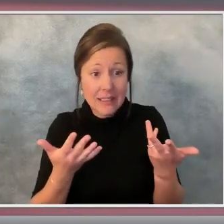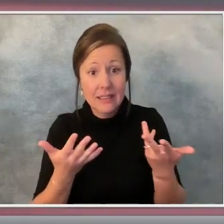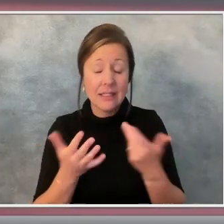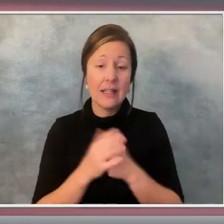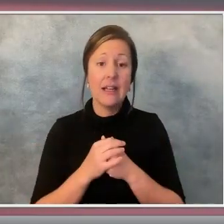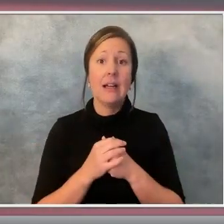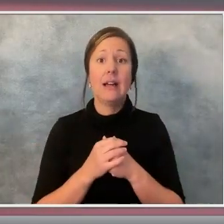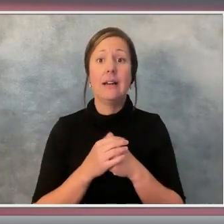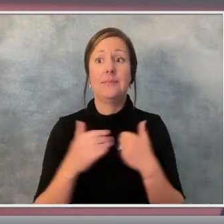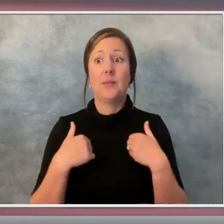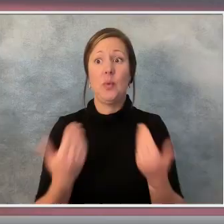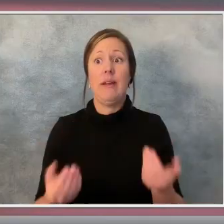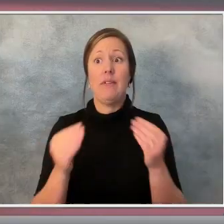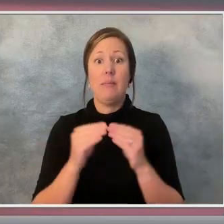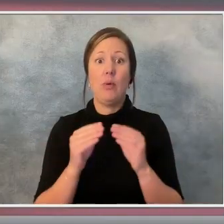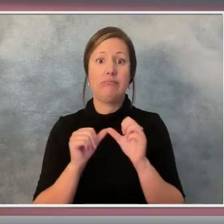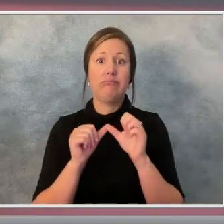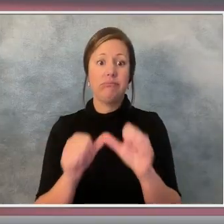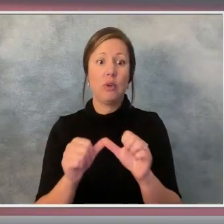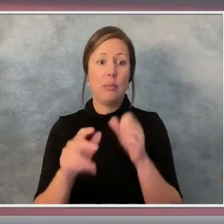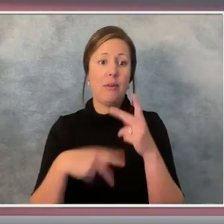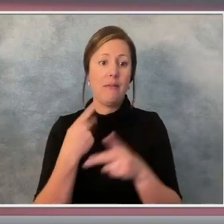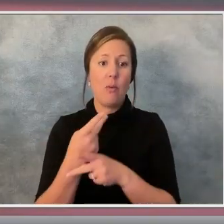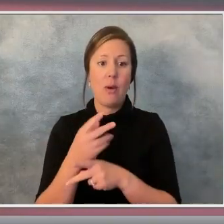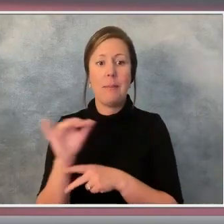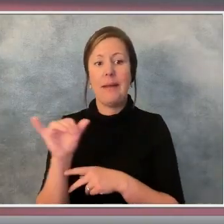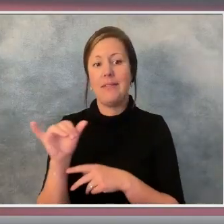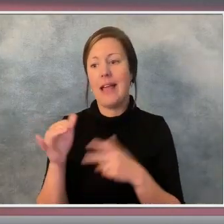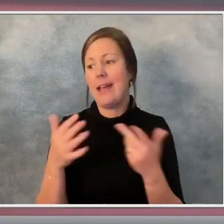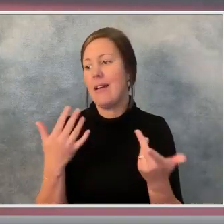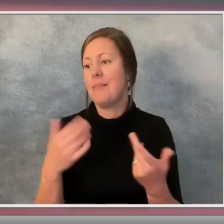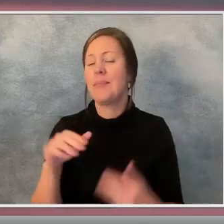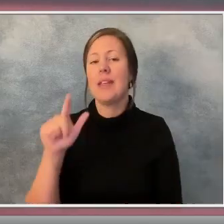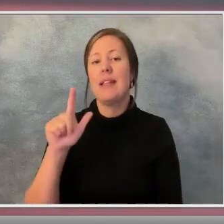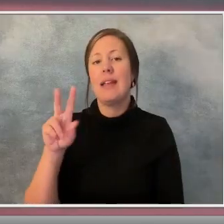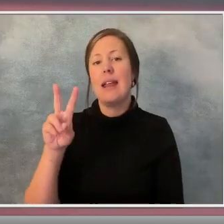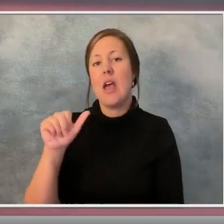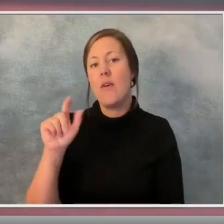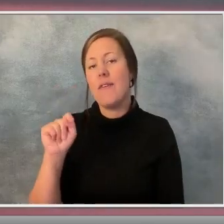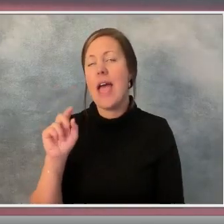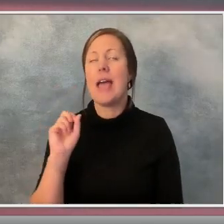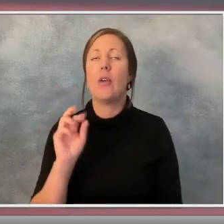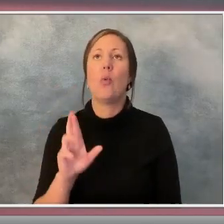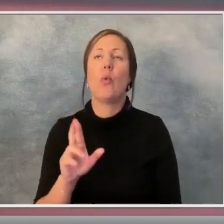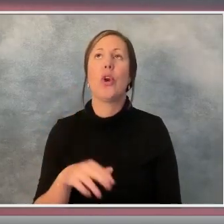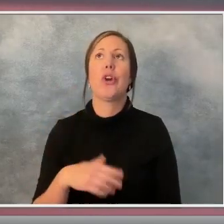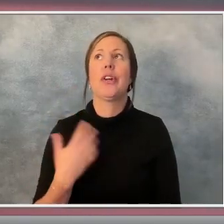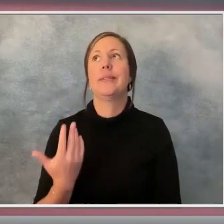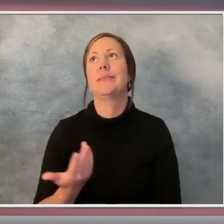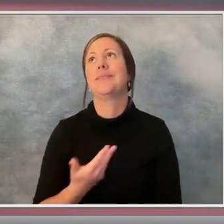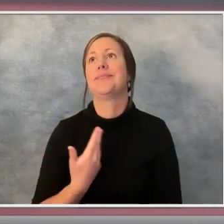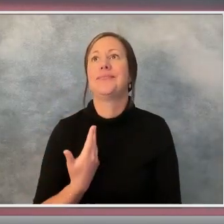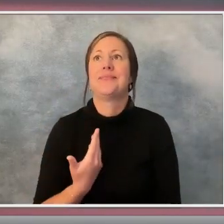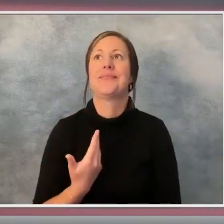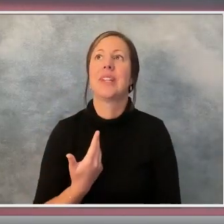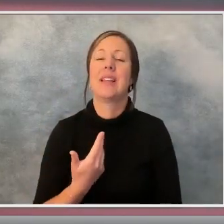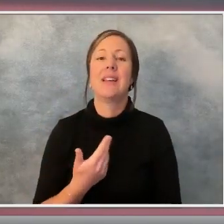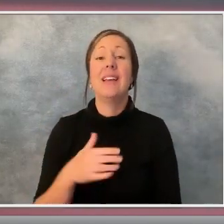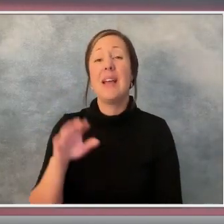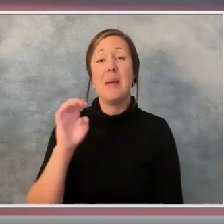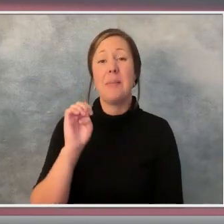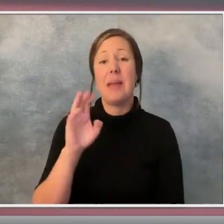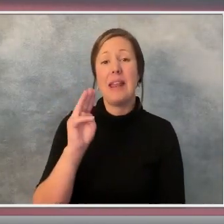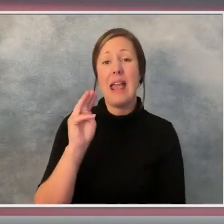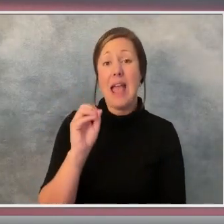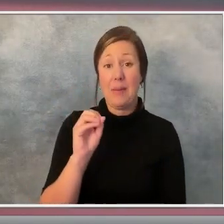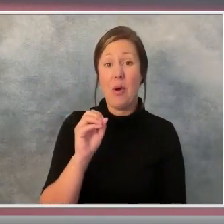durable form of mechanical support, like a durable LVAD, or to at least wean, because you can only be on ECMO for few